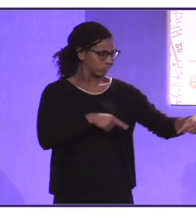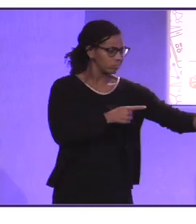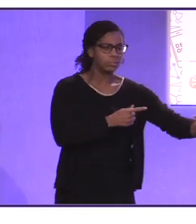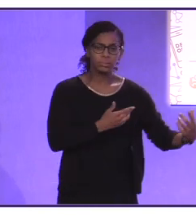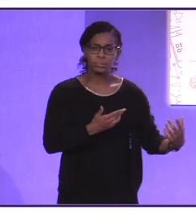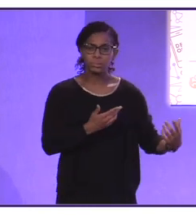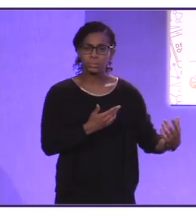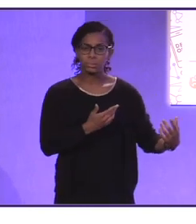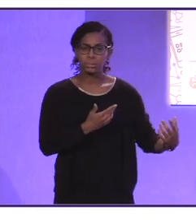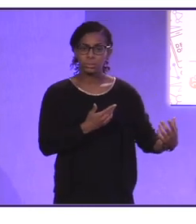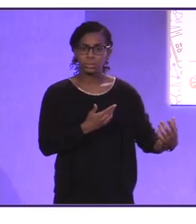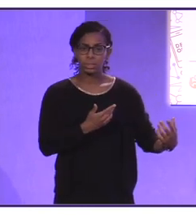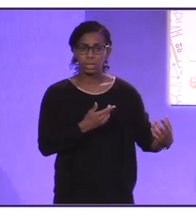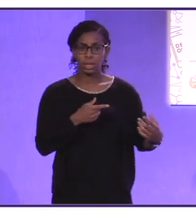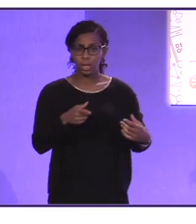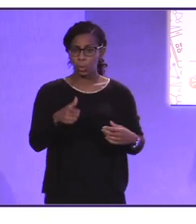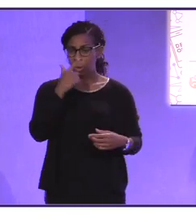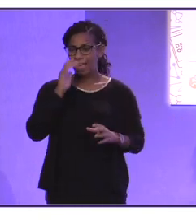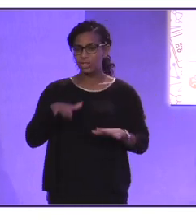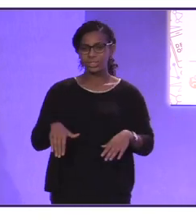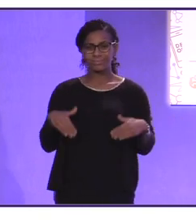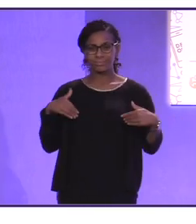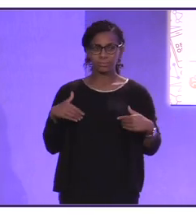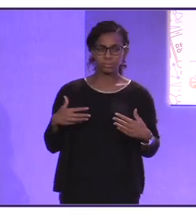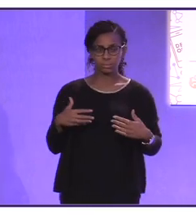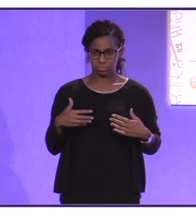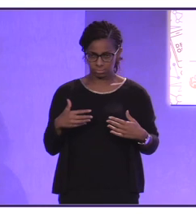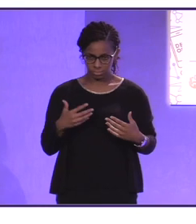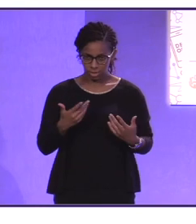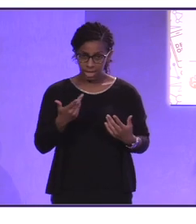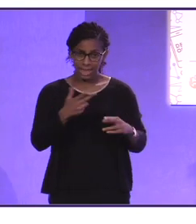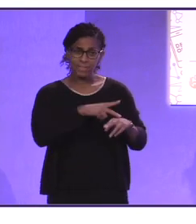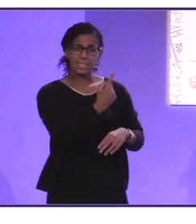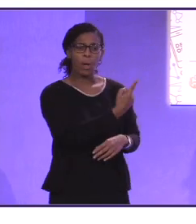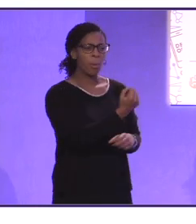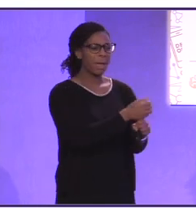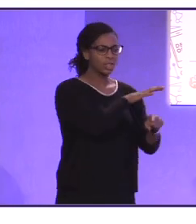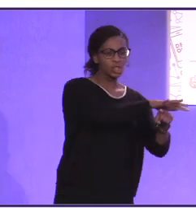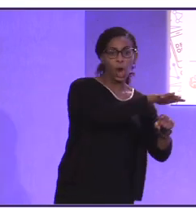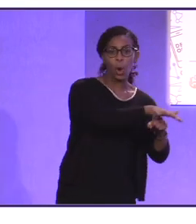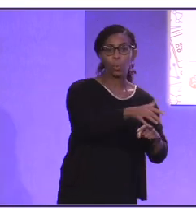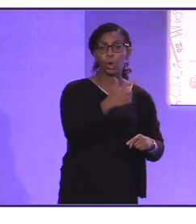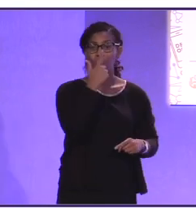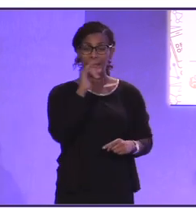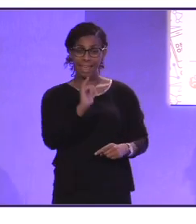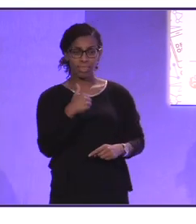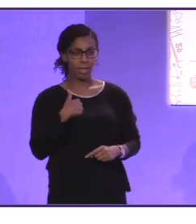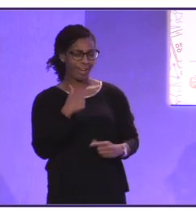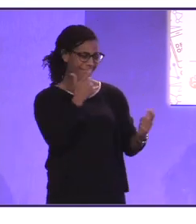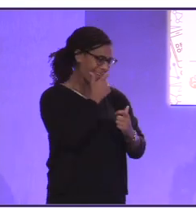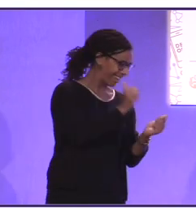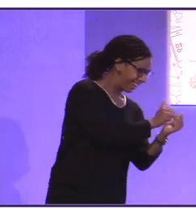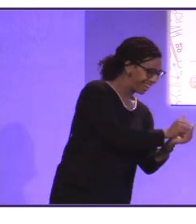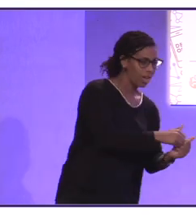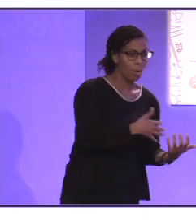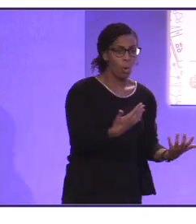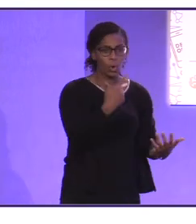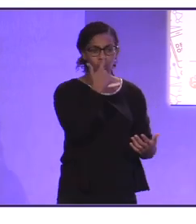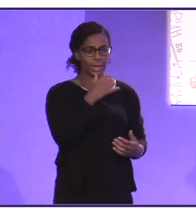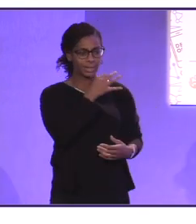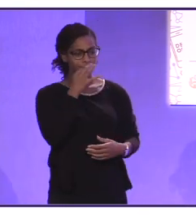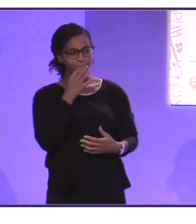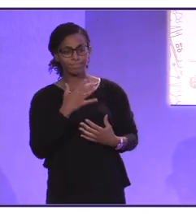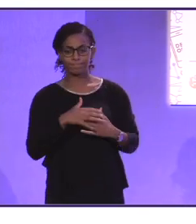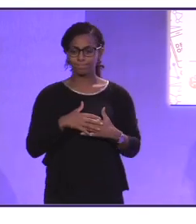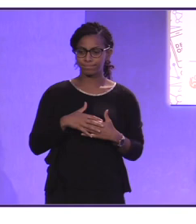bystanders in teams. Every time someone makes a joke, I can laugh along, I can say nothing, or I can pick it up with them. But if I